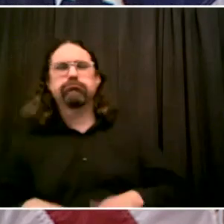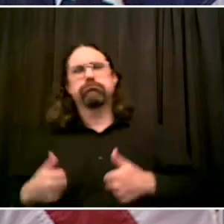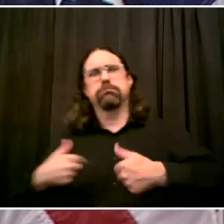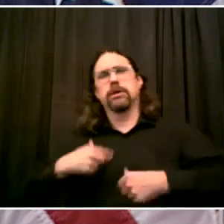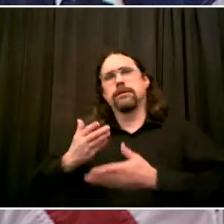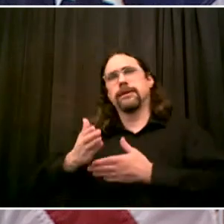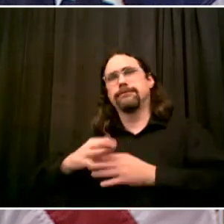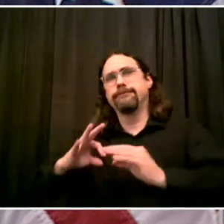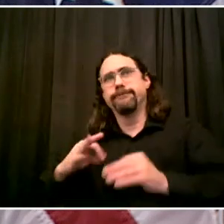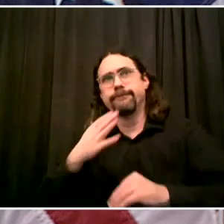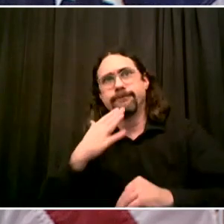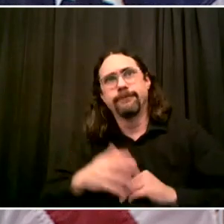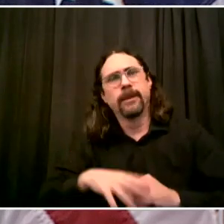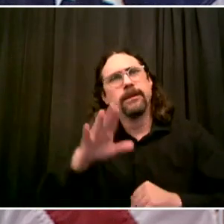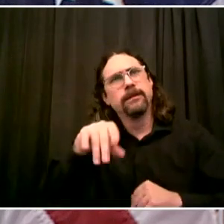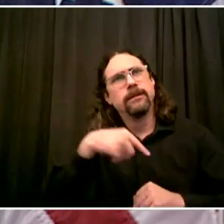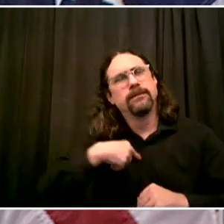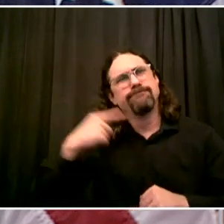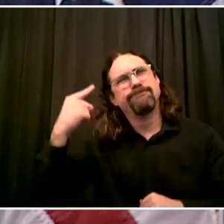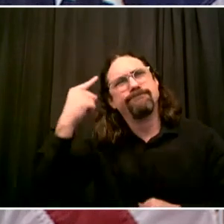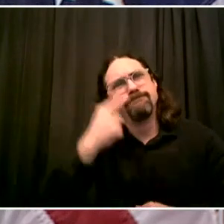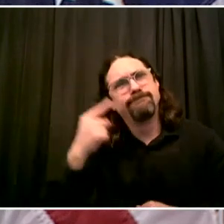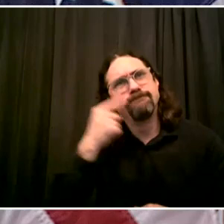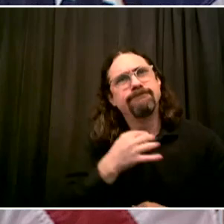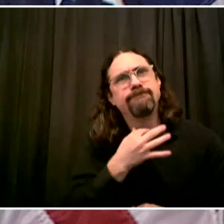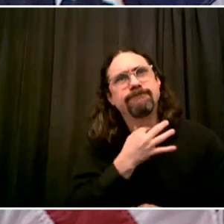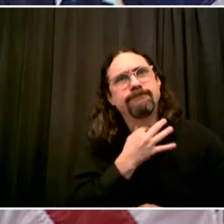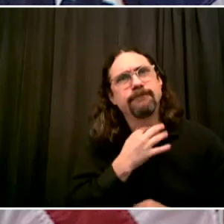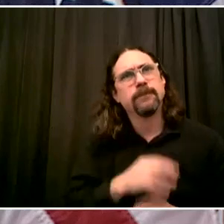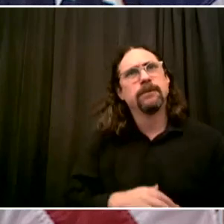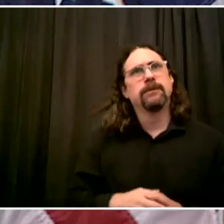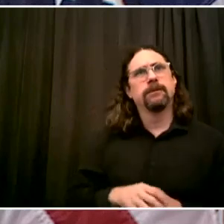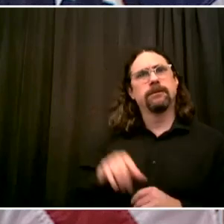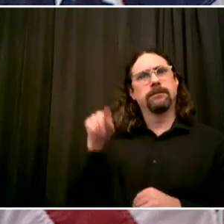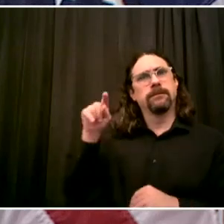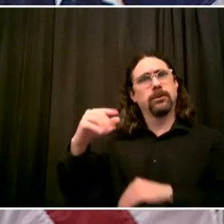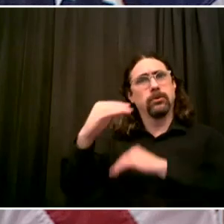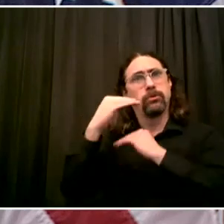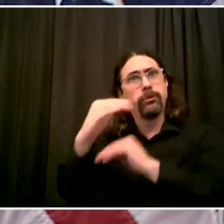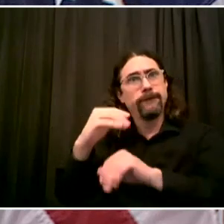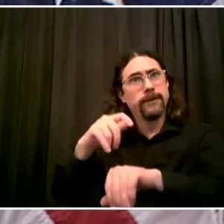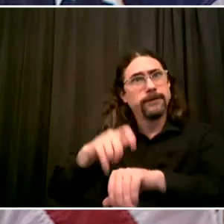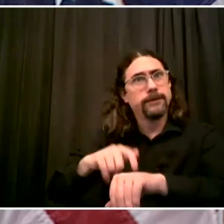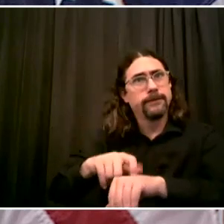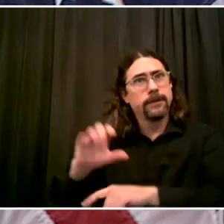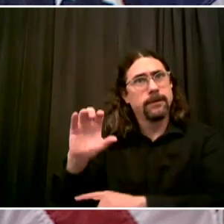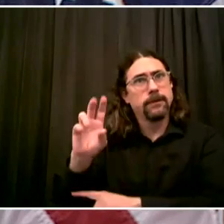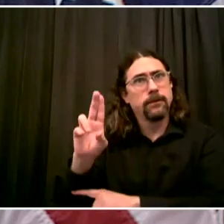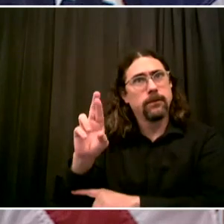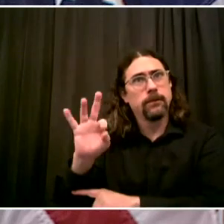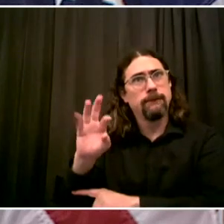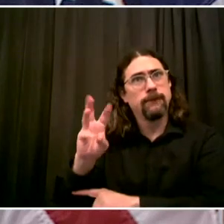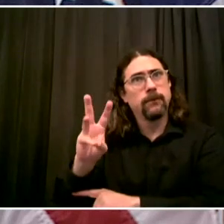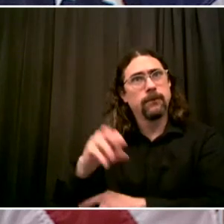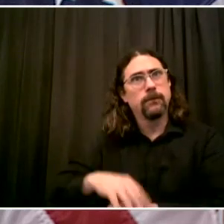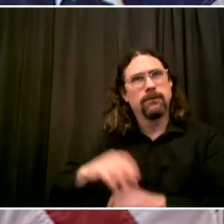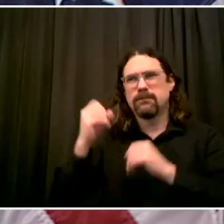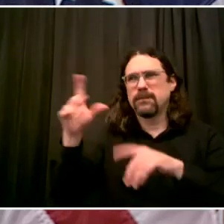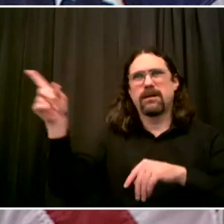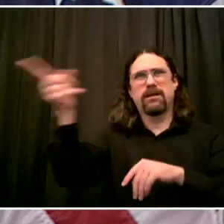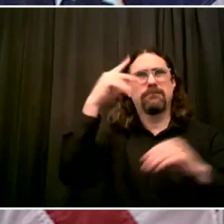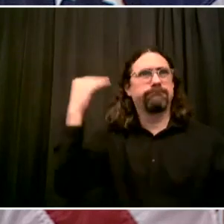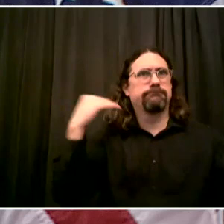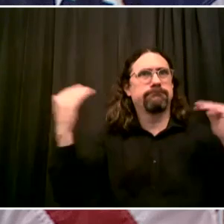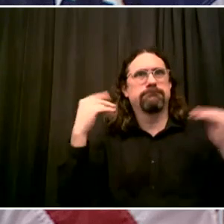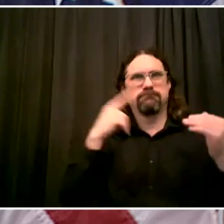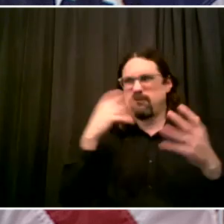some calls for ending the curfew. Is there any contemplation of that at all? And can you tell us what took place in Mott Haven